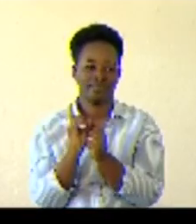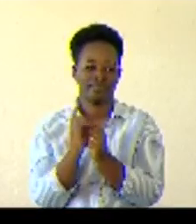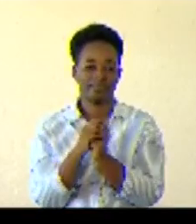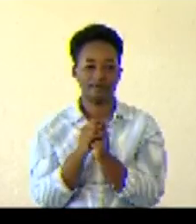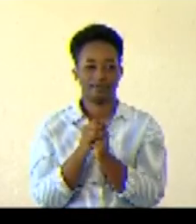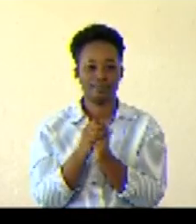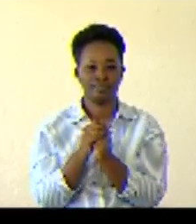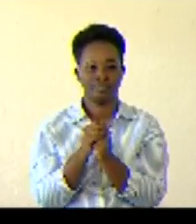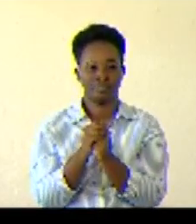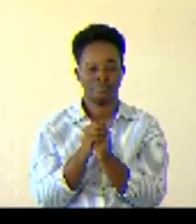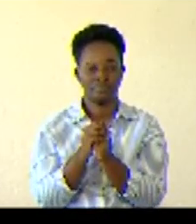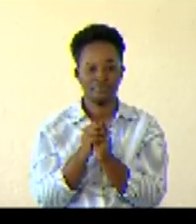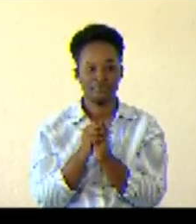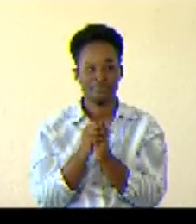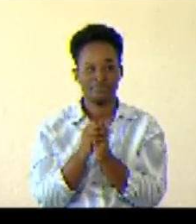YD.